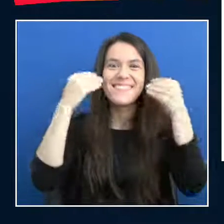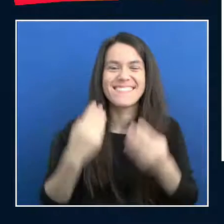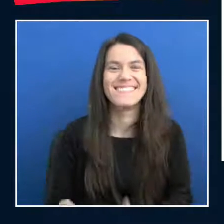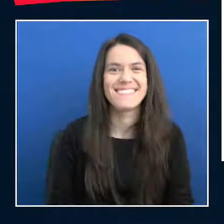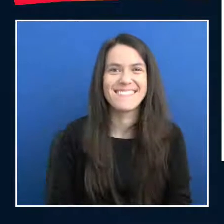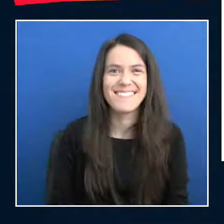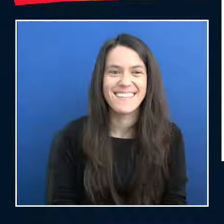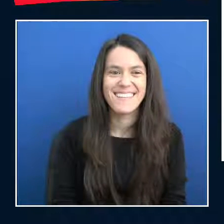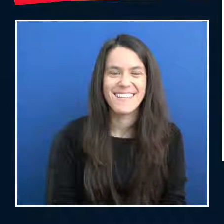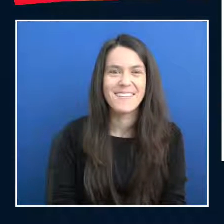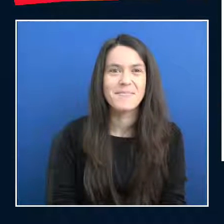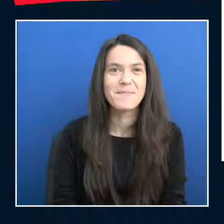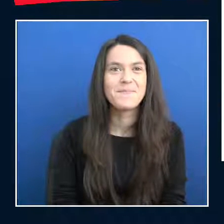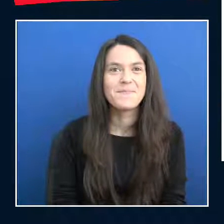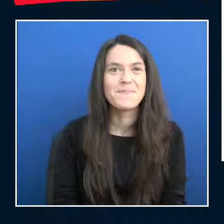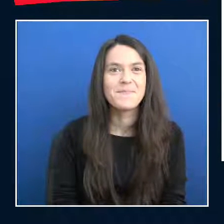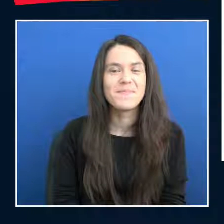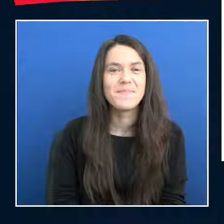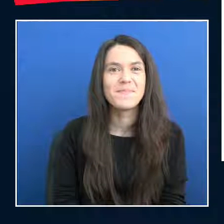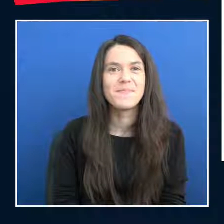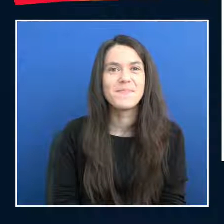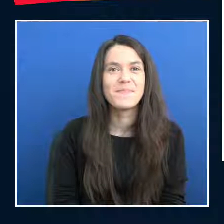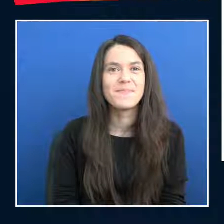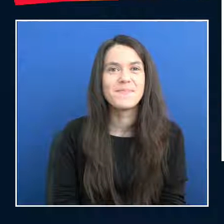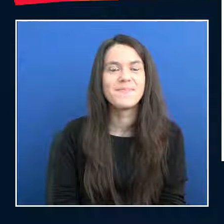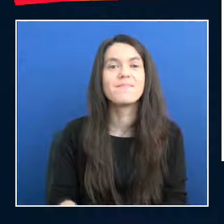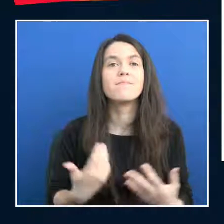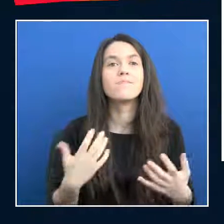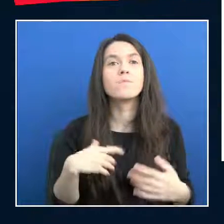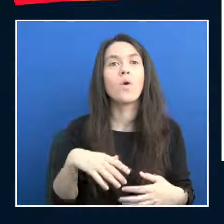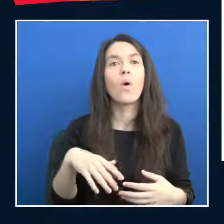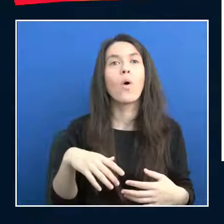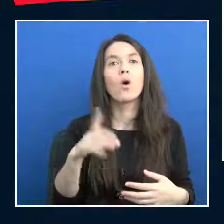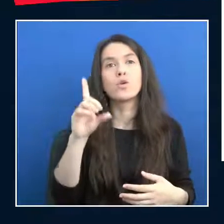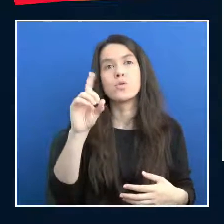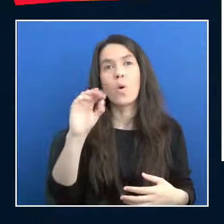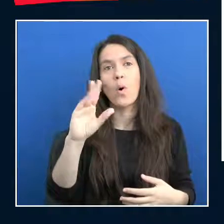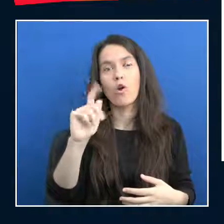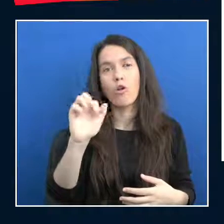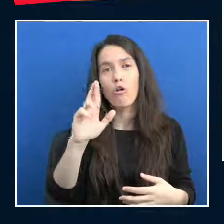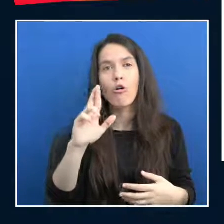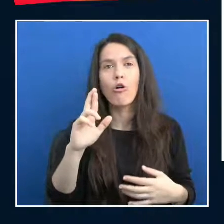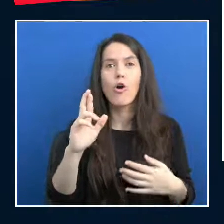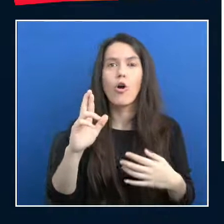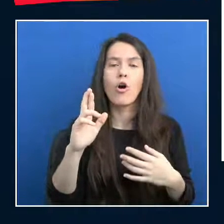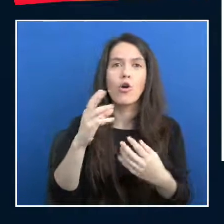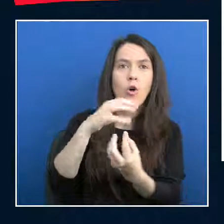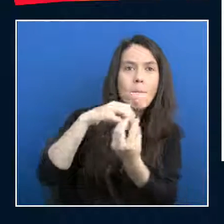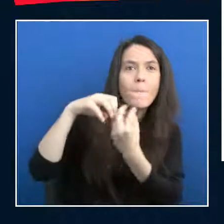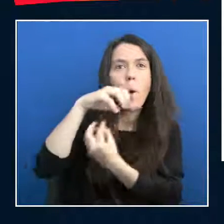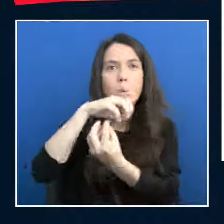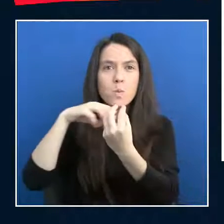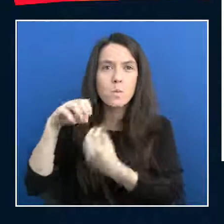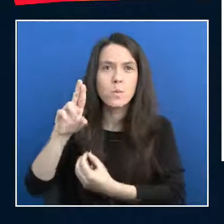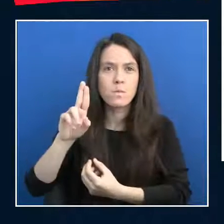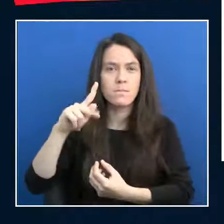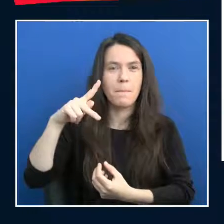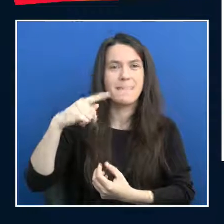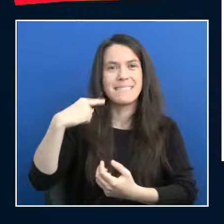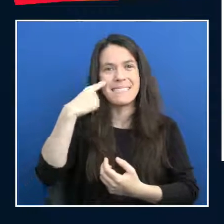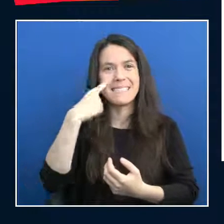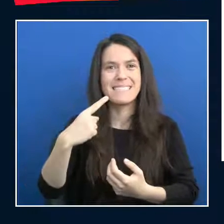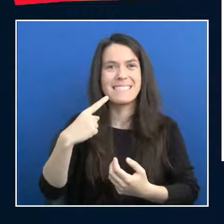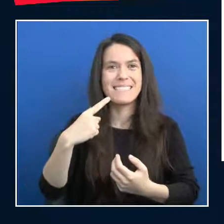Docker Compose, there are also other commands. So with Docker Compose up, I can bring everything up. Docker Compose